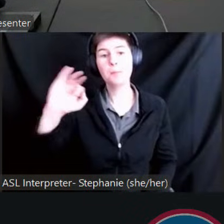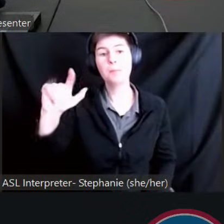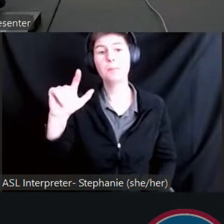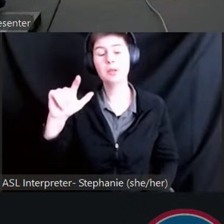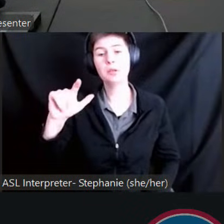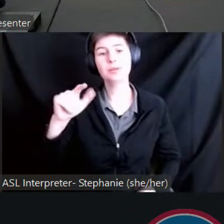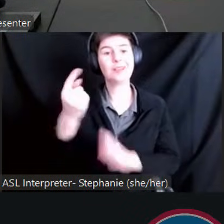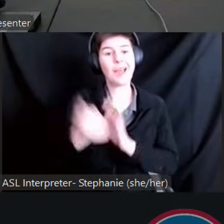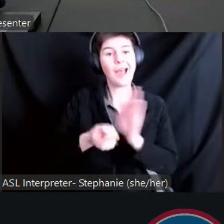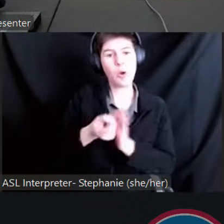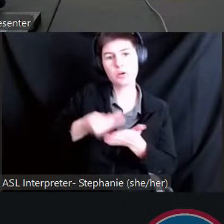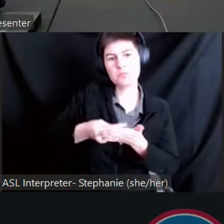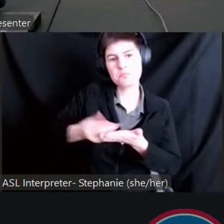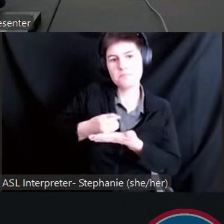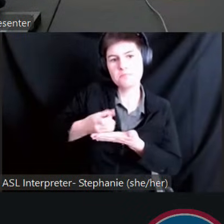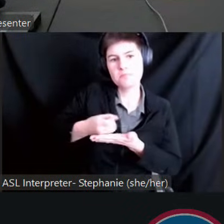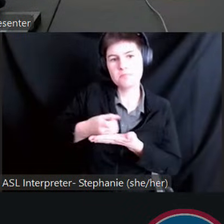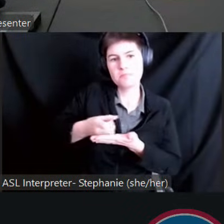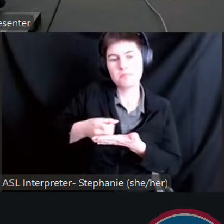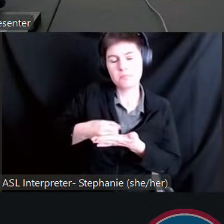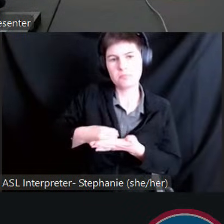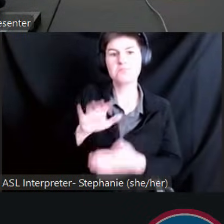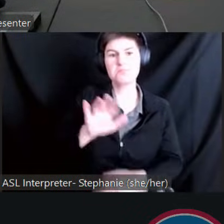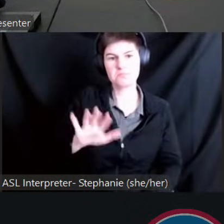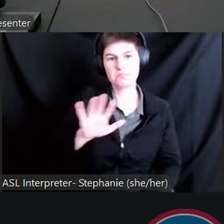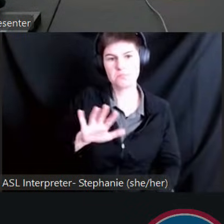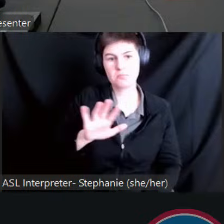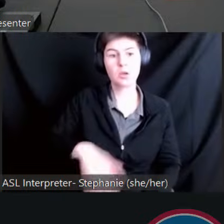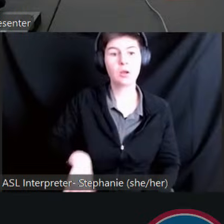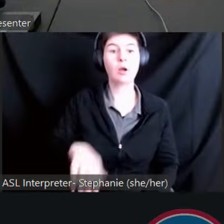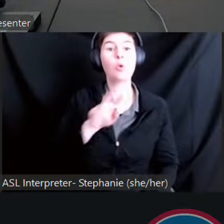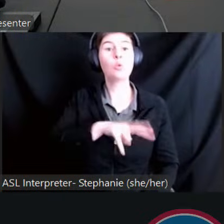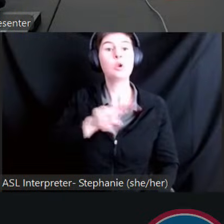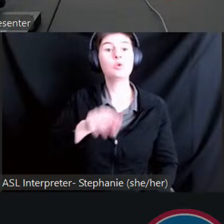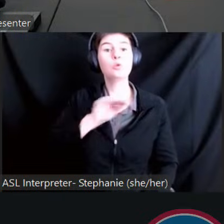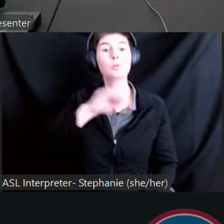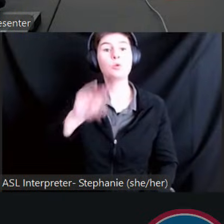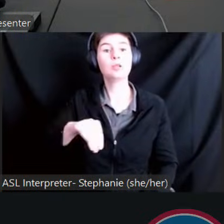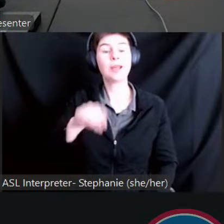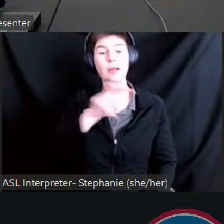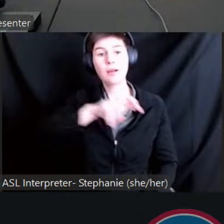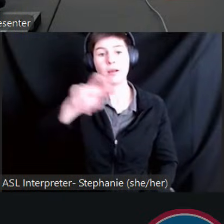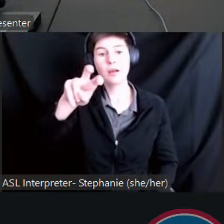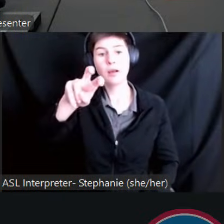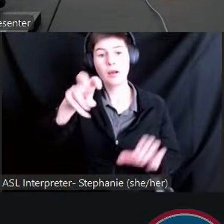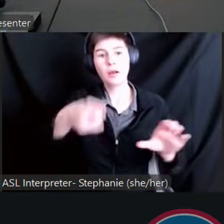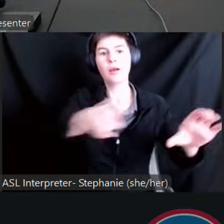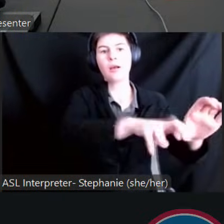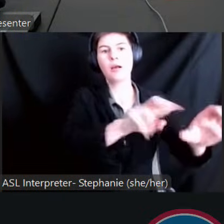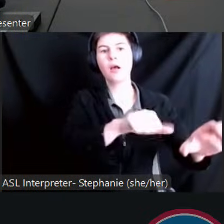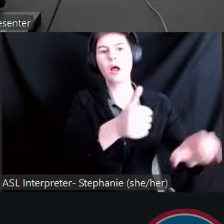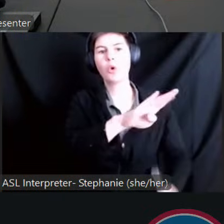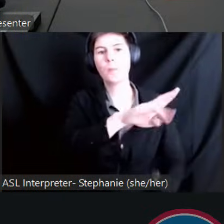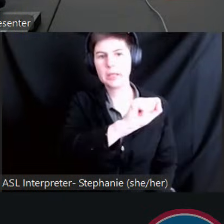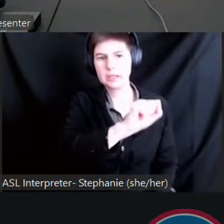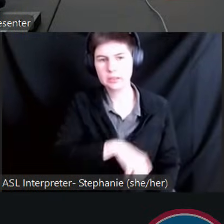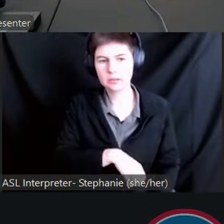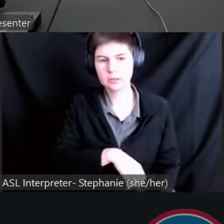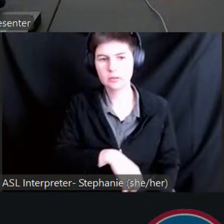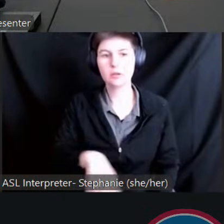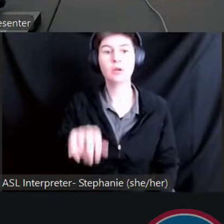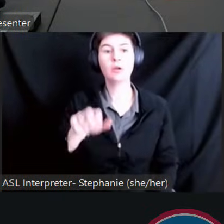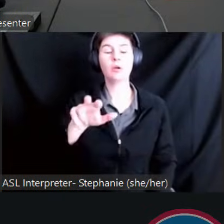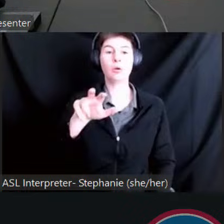annually. 22% of trips involve a transfer, and that's over 350 million passenger